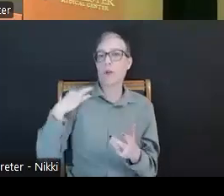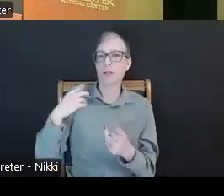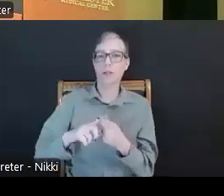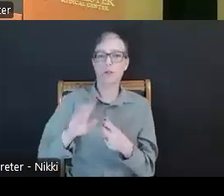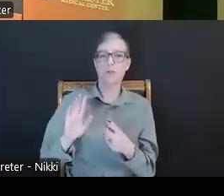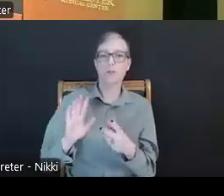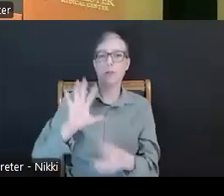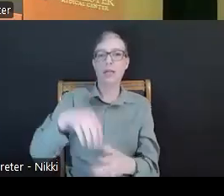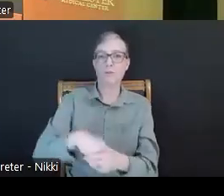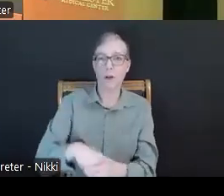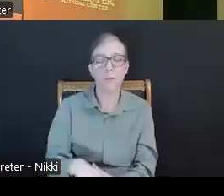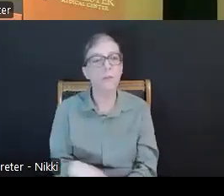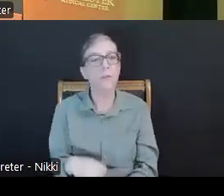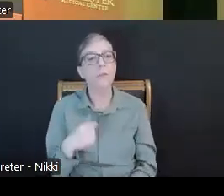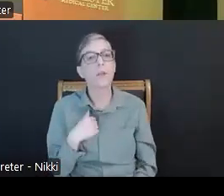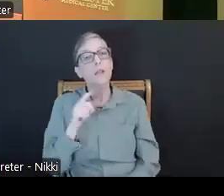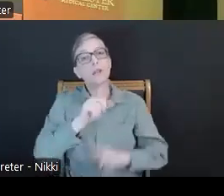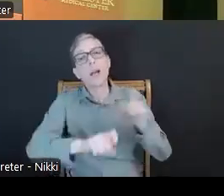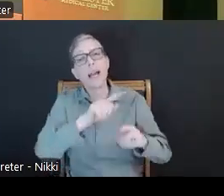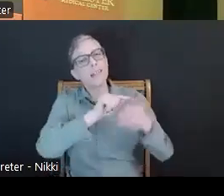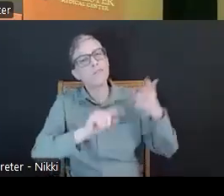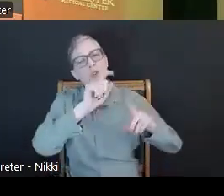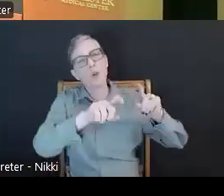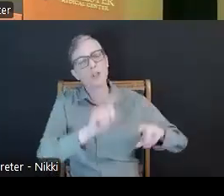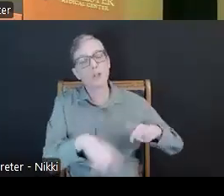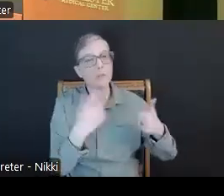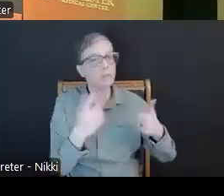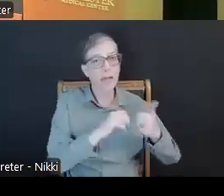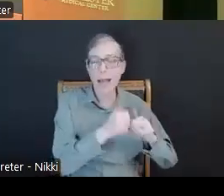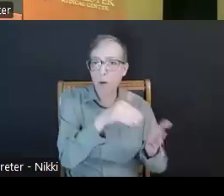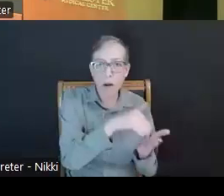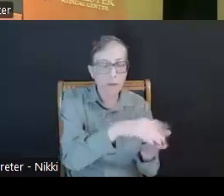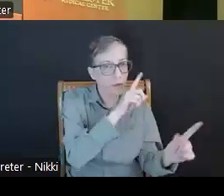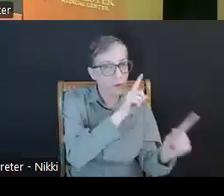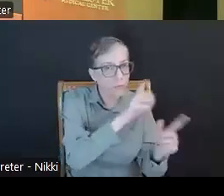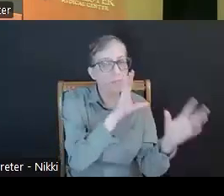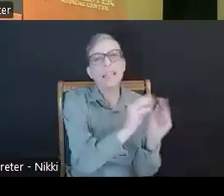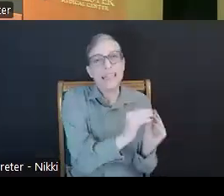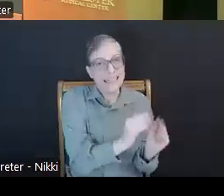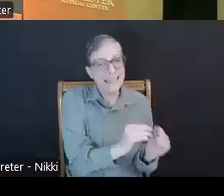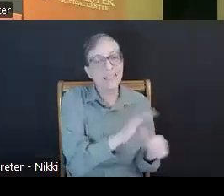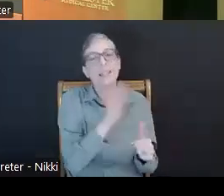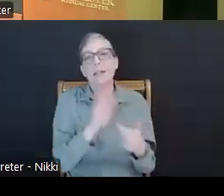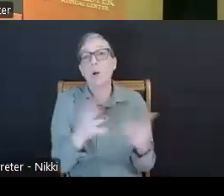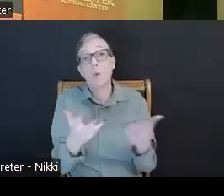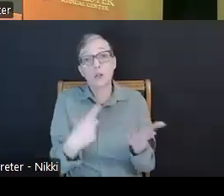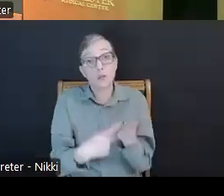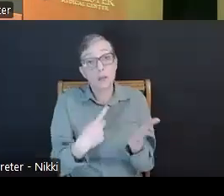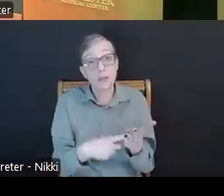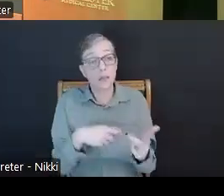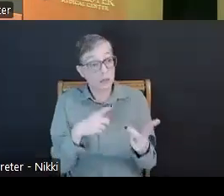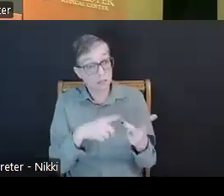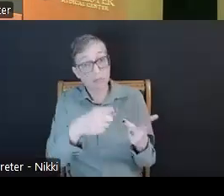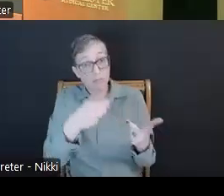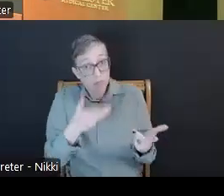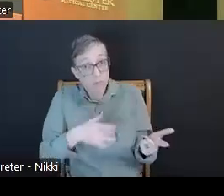did you meet in the past 6 months? What were some barriers? What did you guys talk about? And also, were you satisfied? Was this a worthwhile